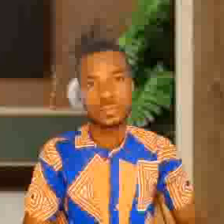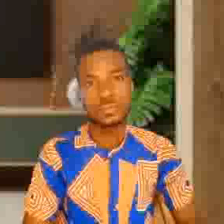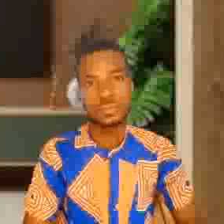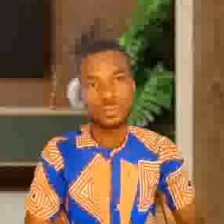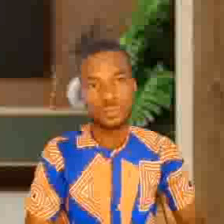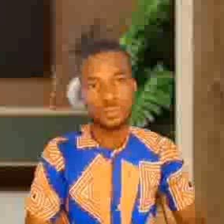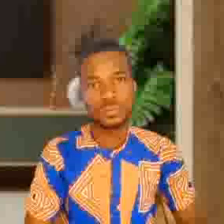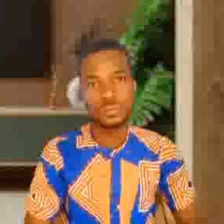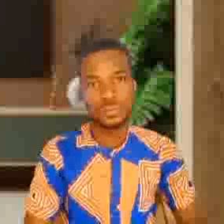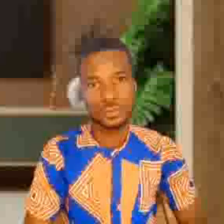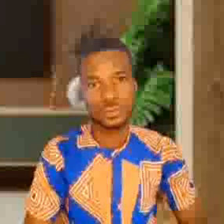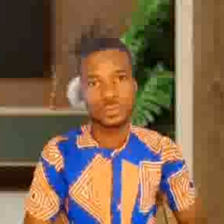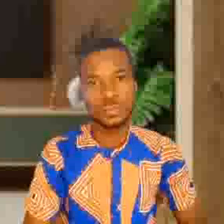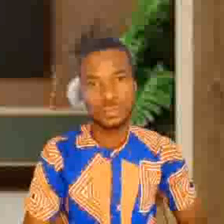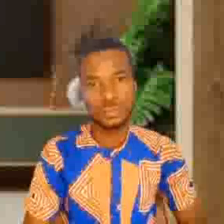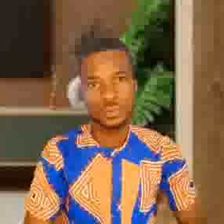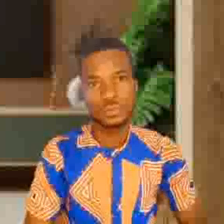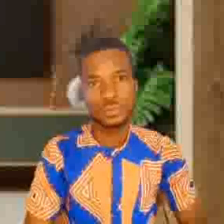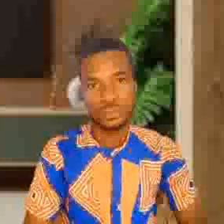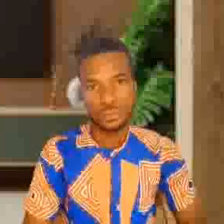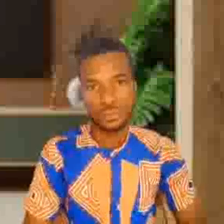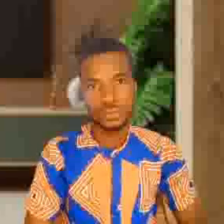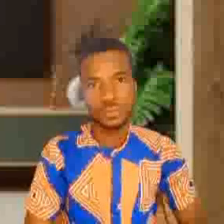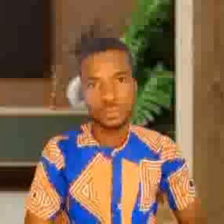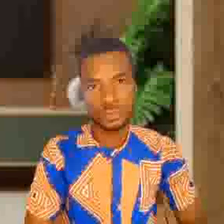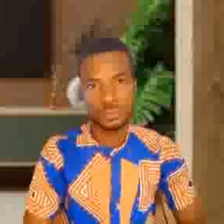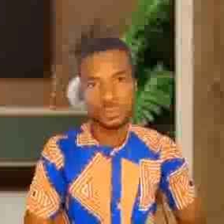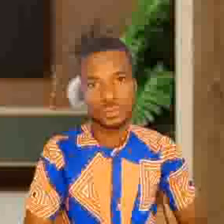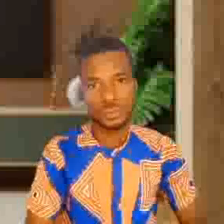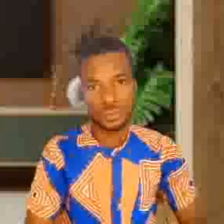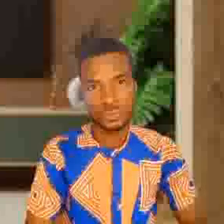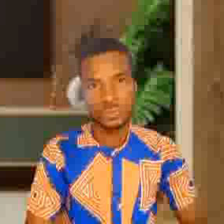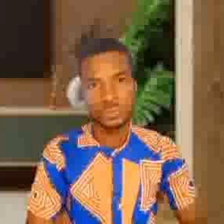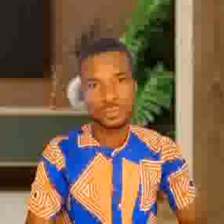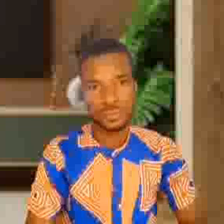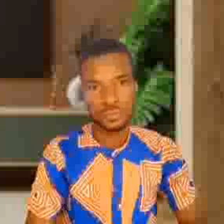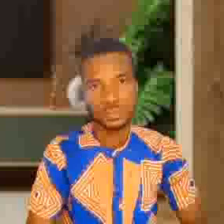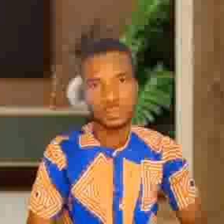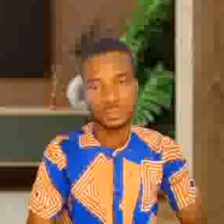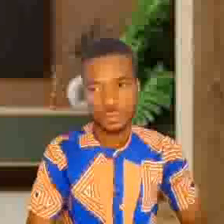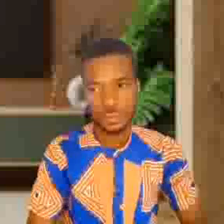After the night vigil we do in the night, we stop by 3 a.m. Everybody goes to sleep. Woke up that morning, he says,